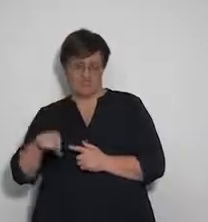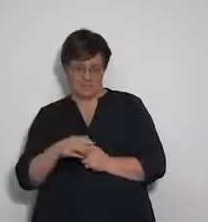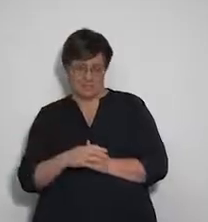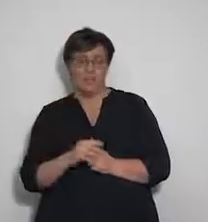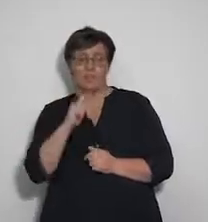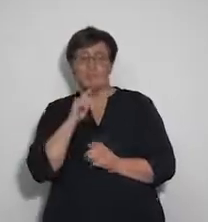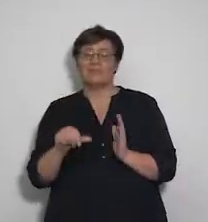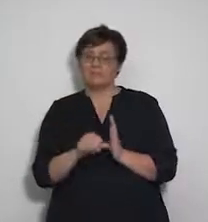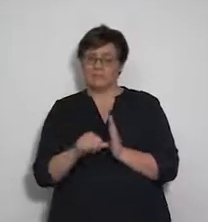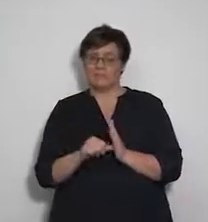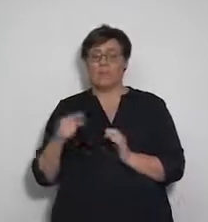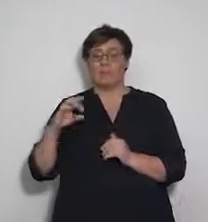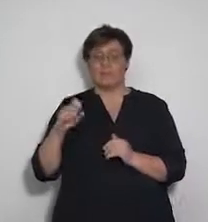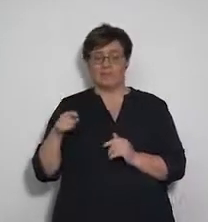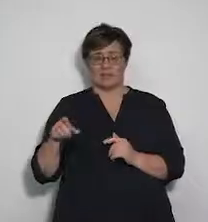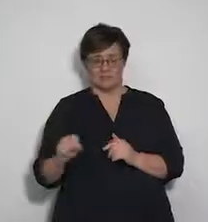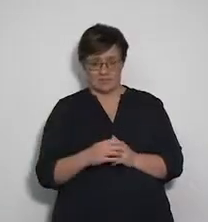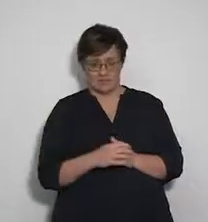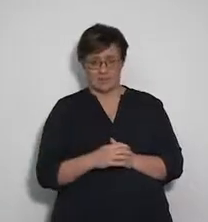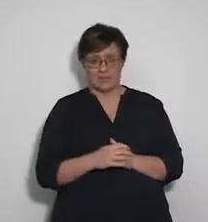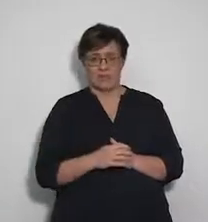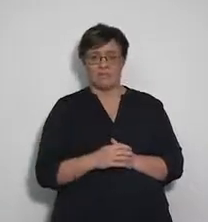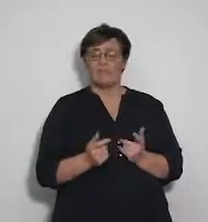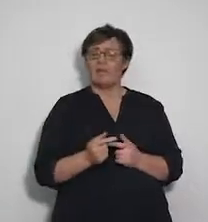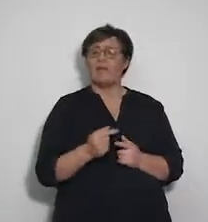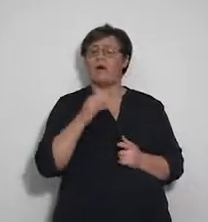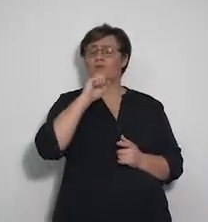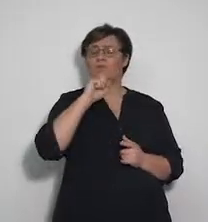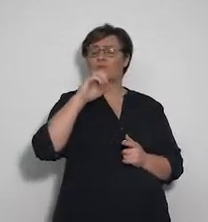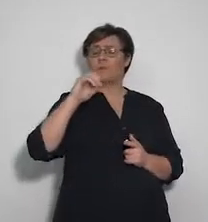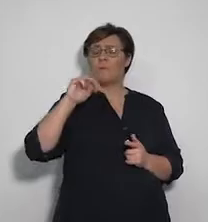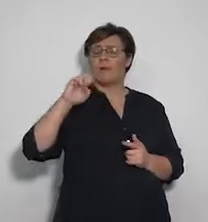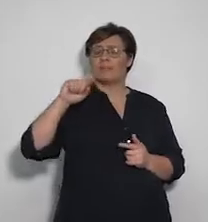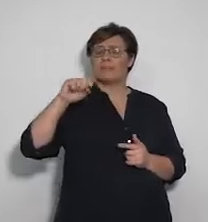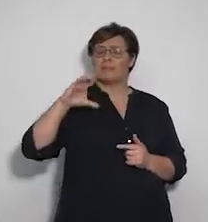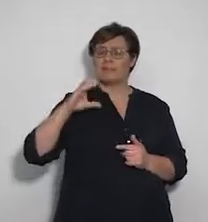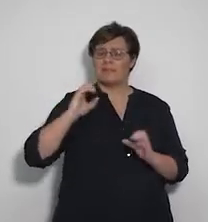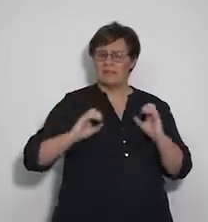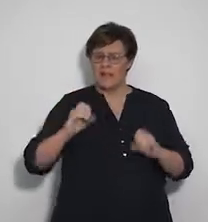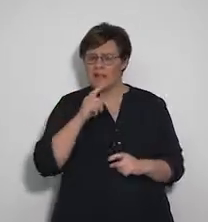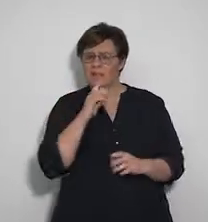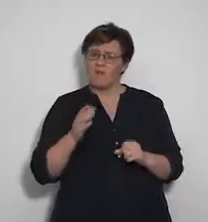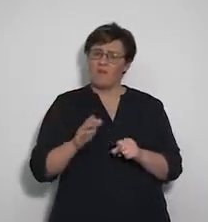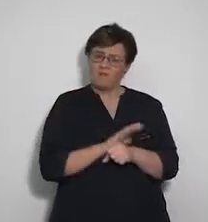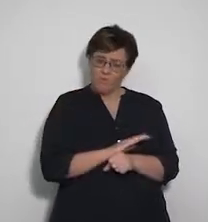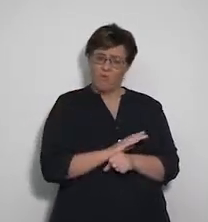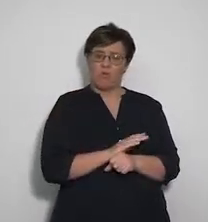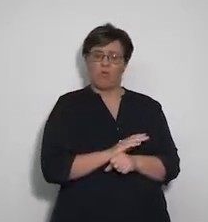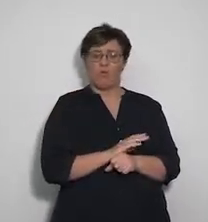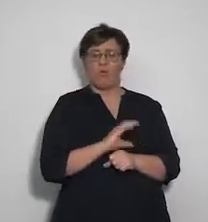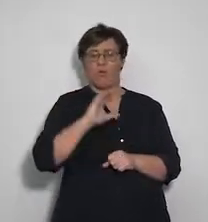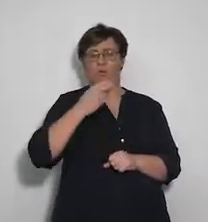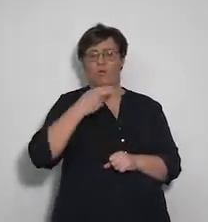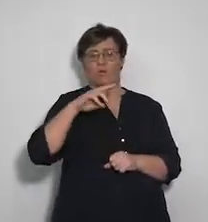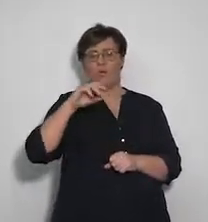fundamental to producing gametes. The concept of a somatic cell and how these somatic cells are cells that have a full set of